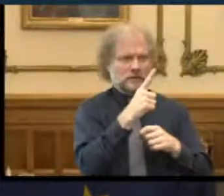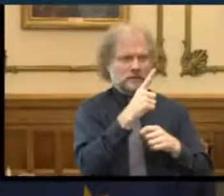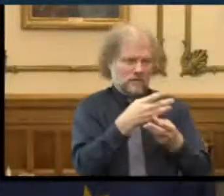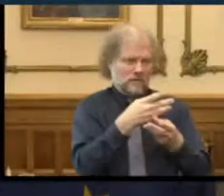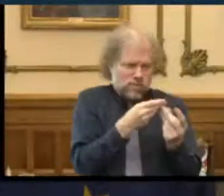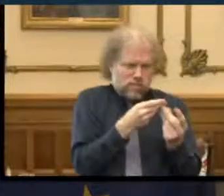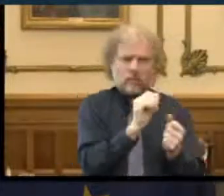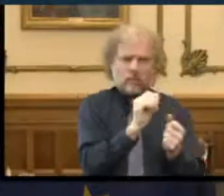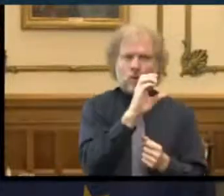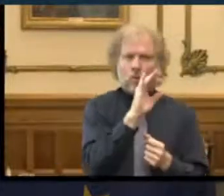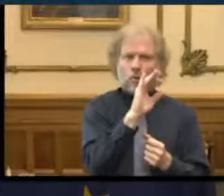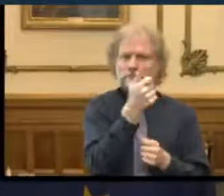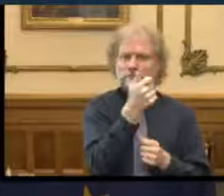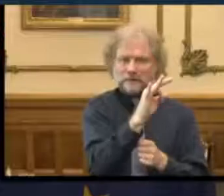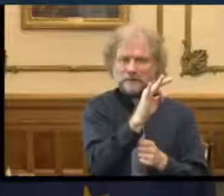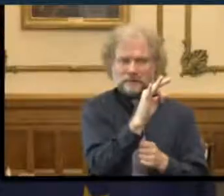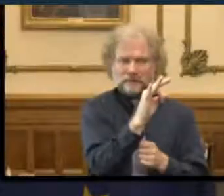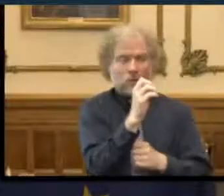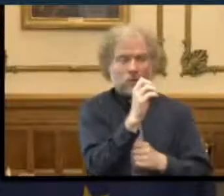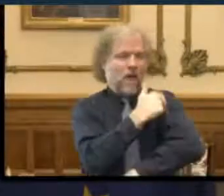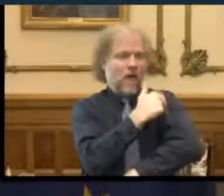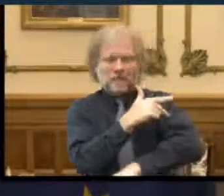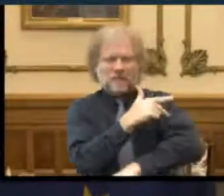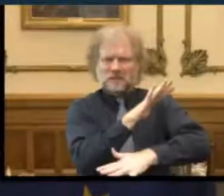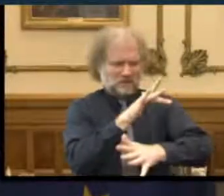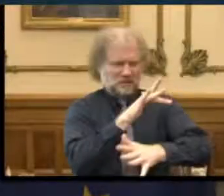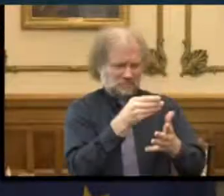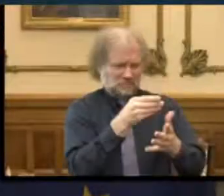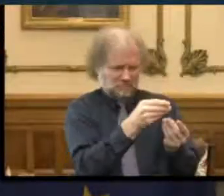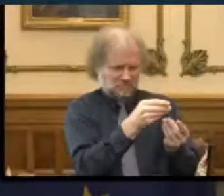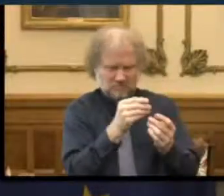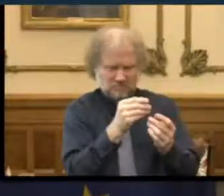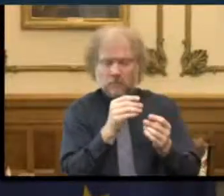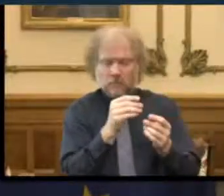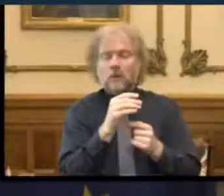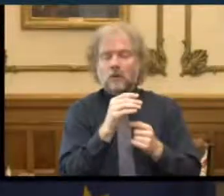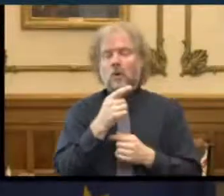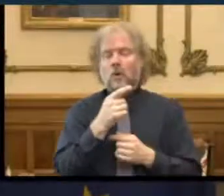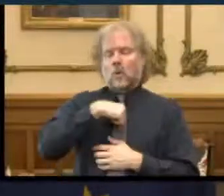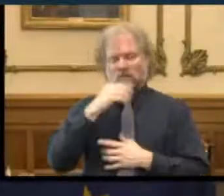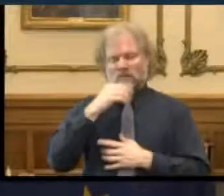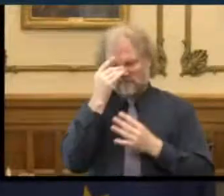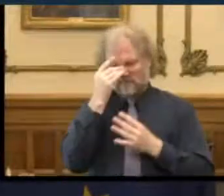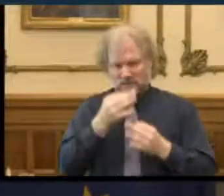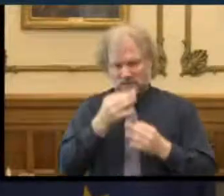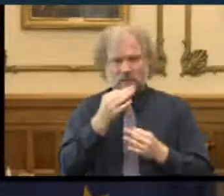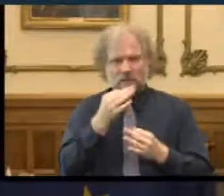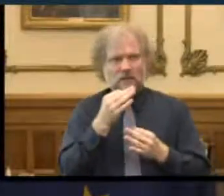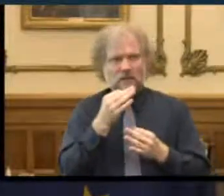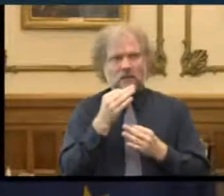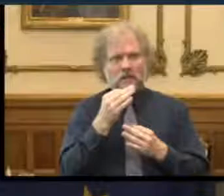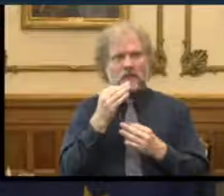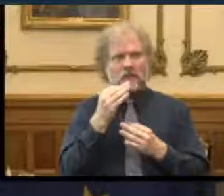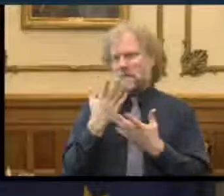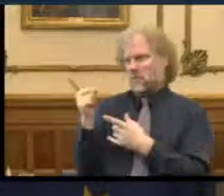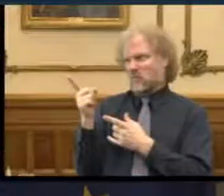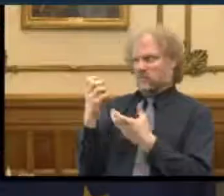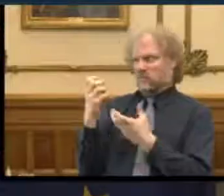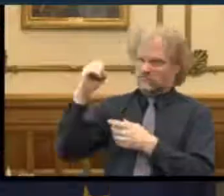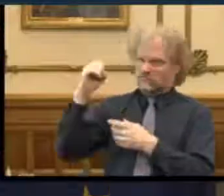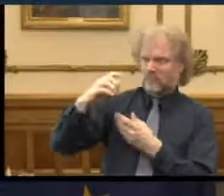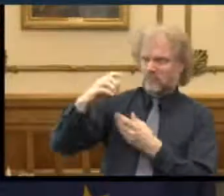expenses, or our hospitals, et cetera, we have determined, and you might want to just give a figure amount